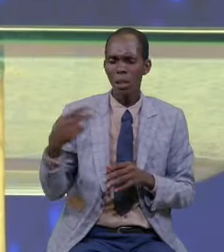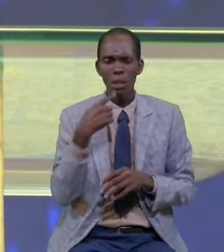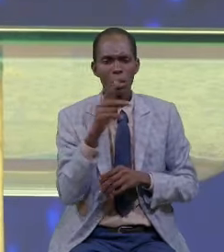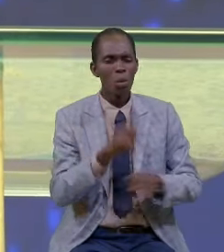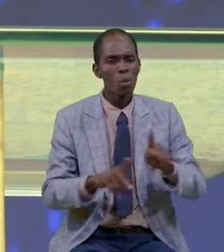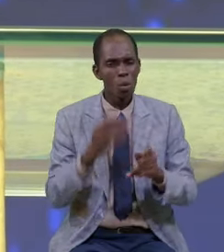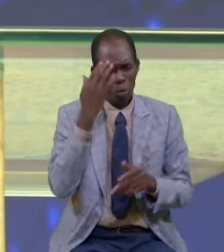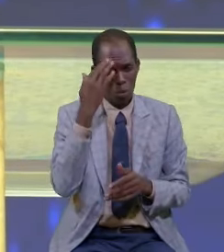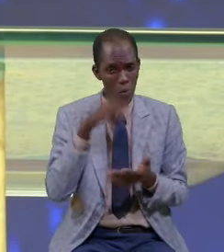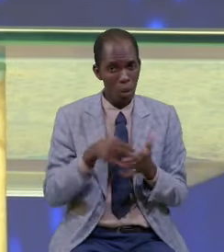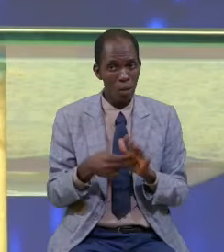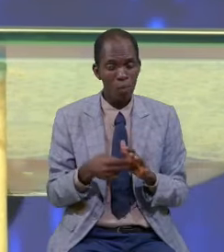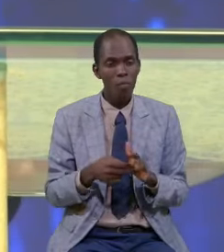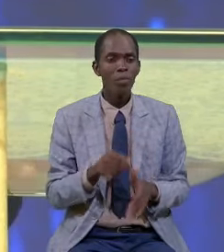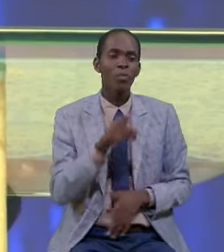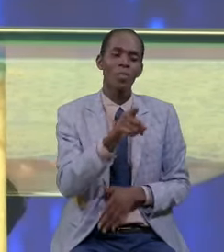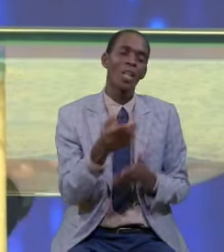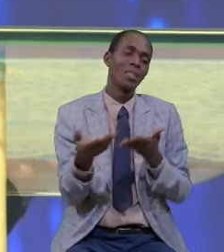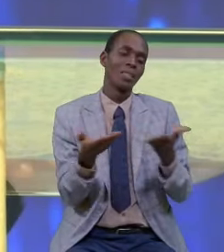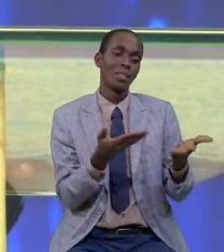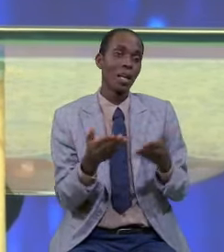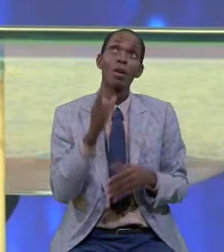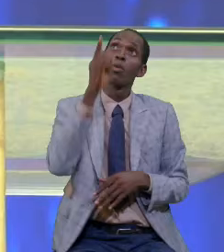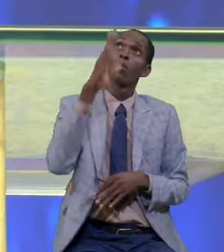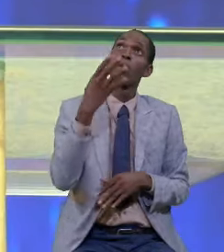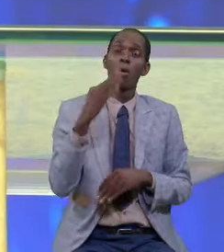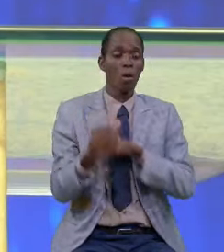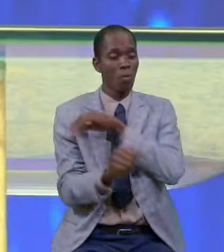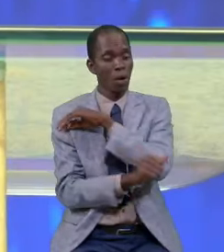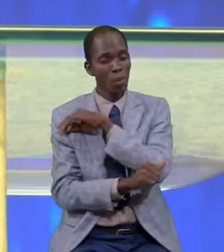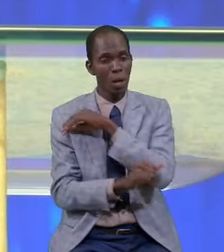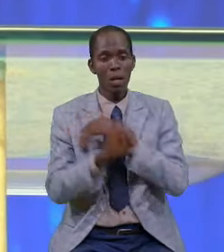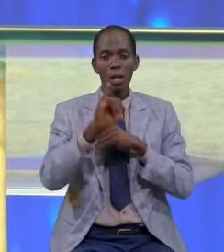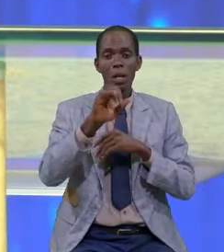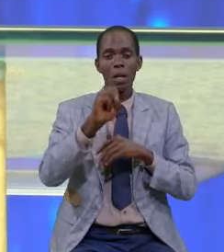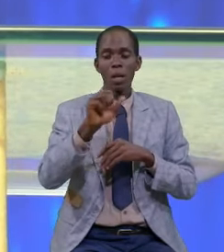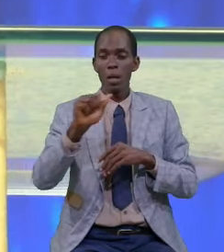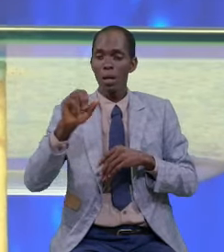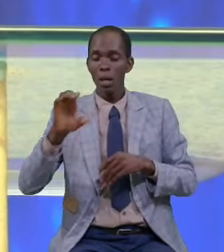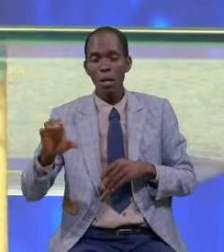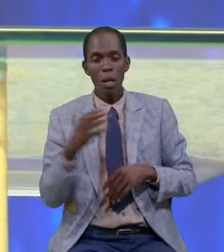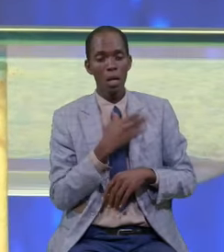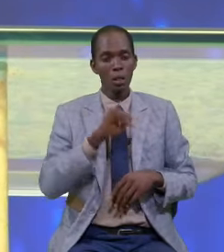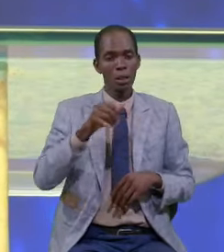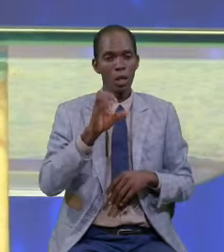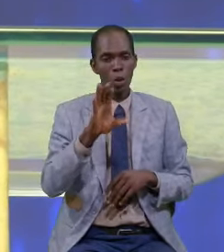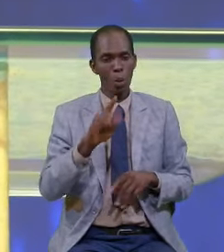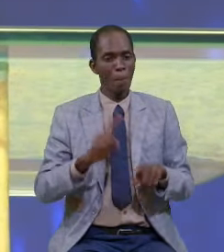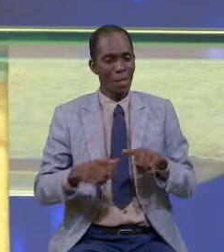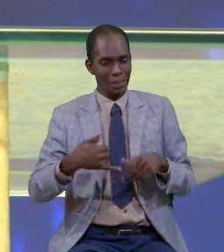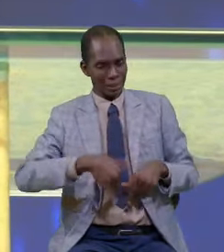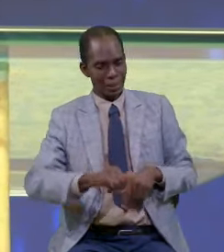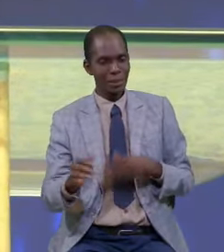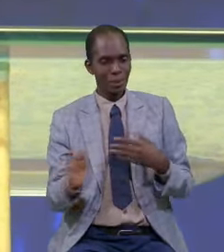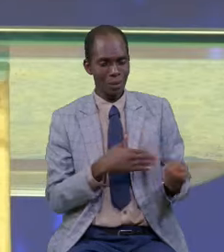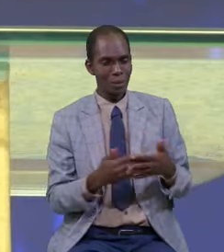you say that you serve the God of Abraham, Isaac, and Jacob, and here you are, you're serving Baal. How are you